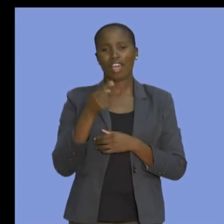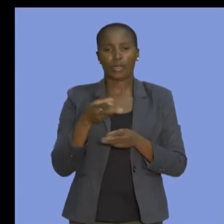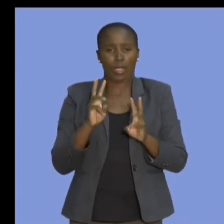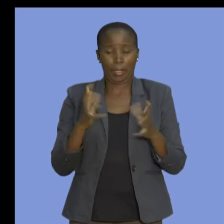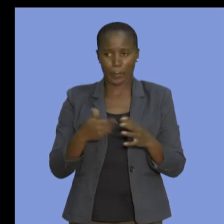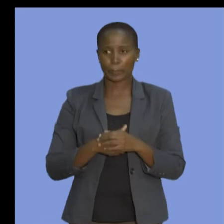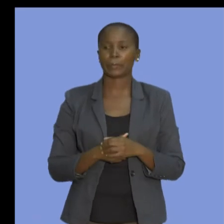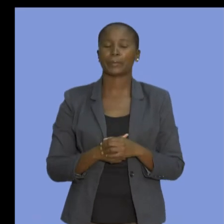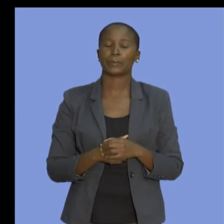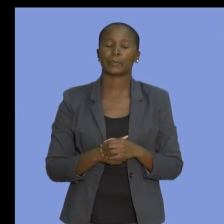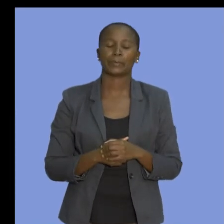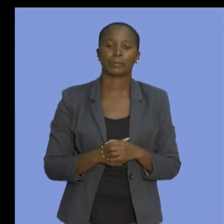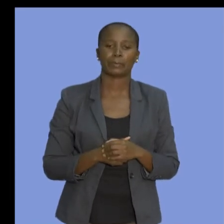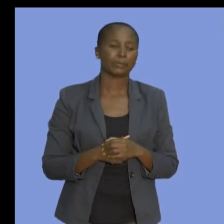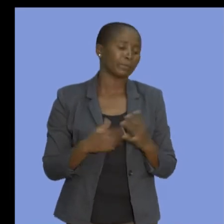So,